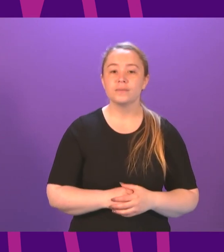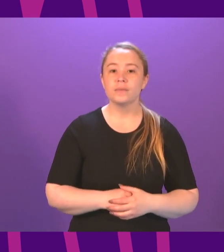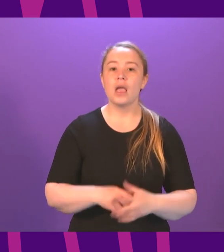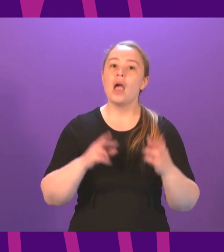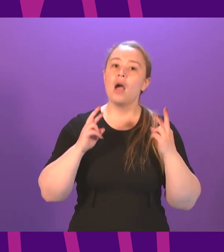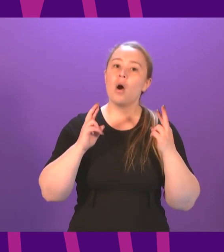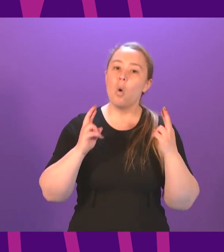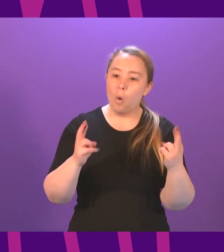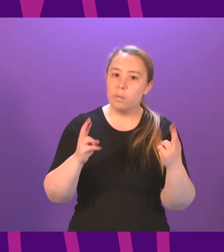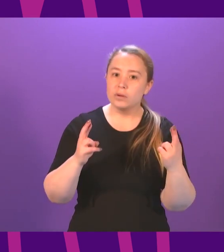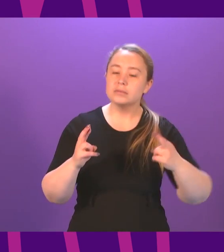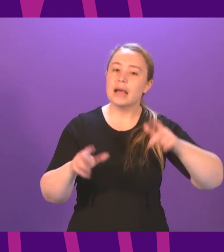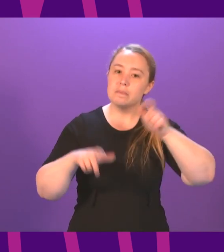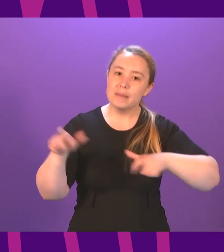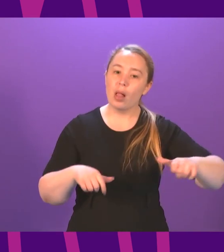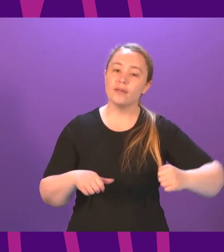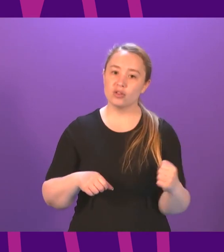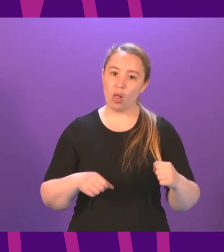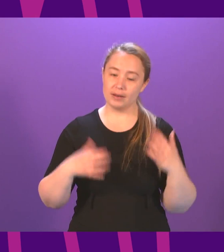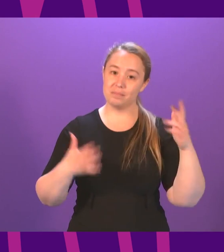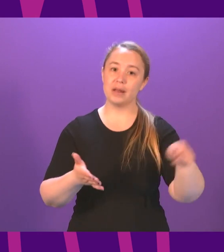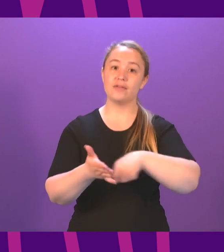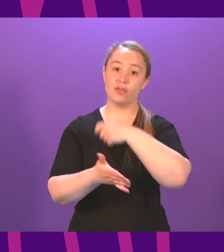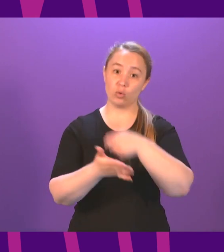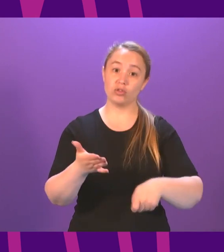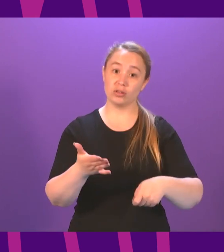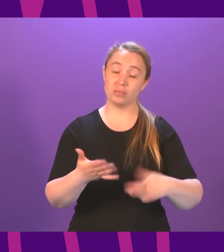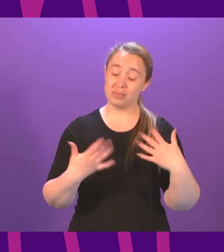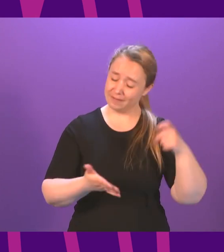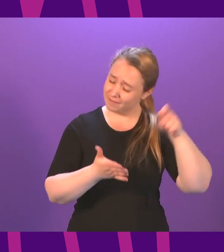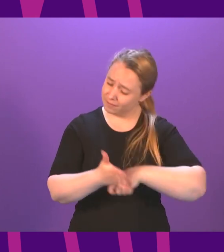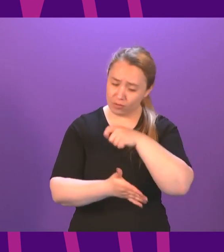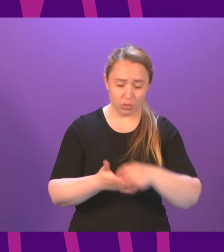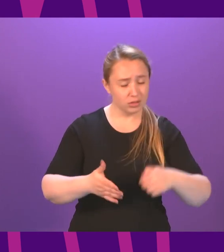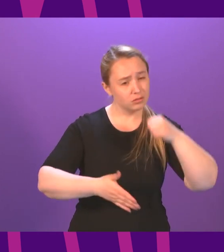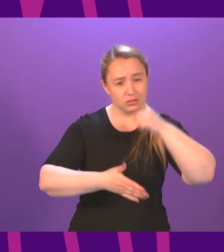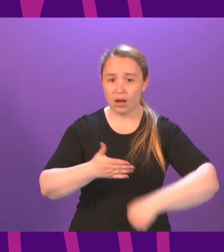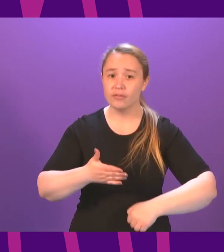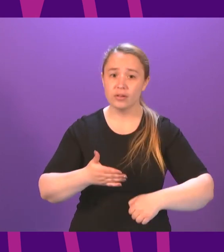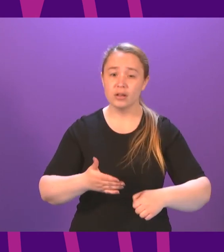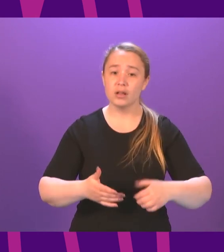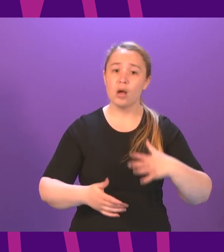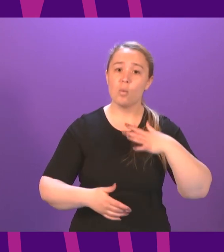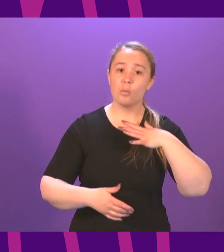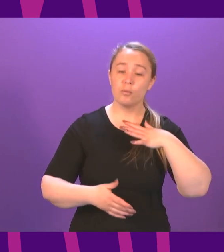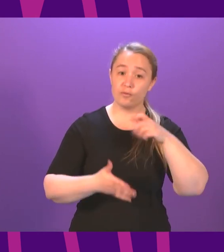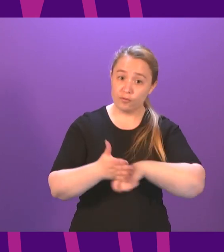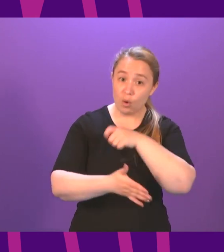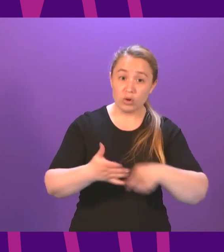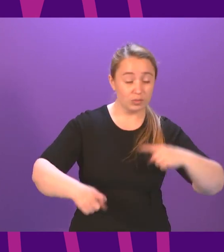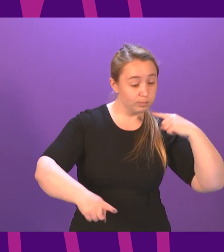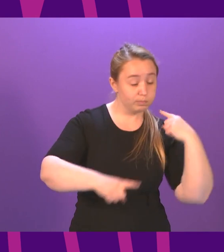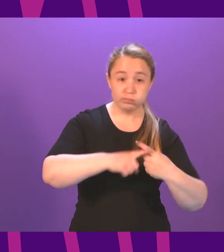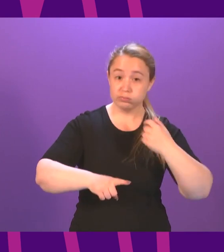Officer, because the people of Scotland did vote like their future depended on it in this election, returning voting in